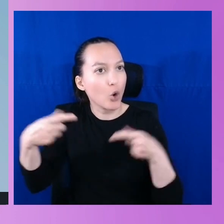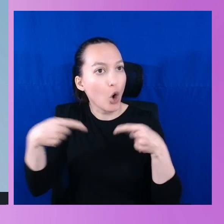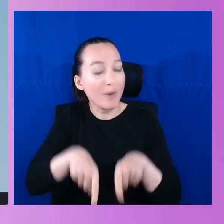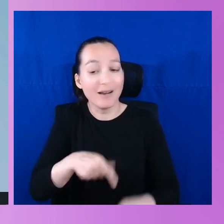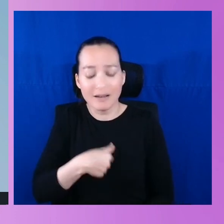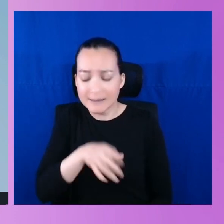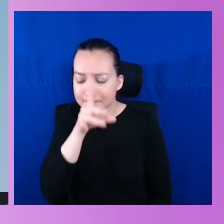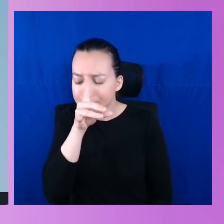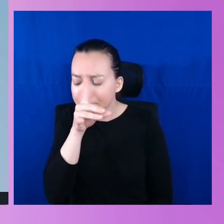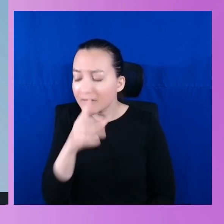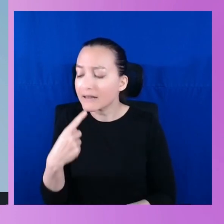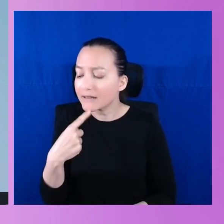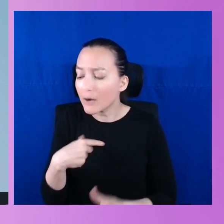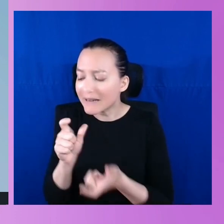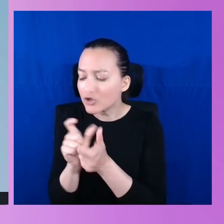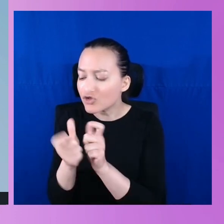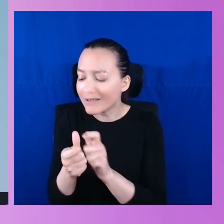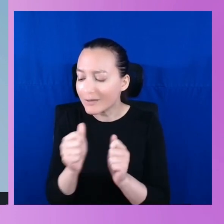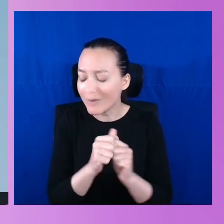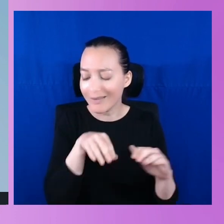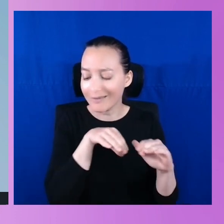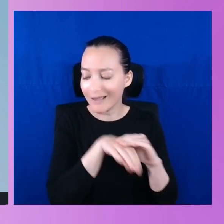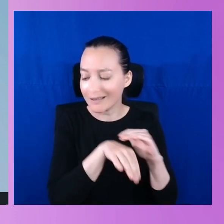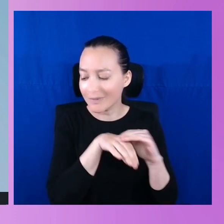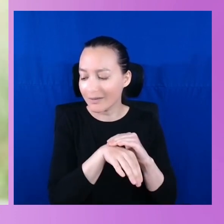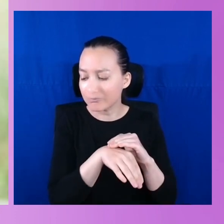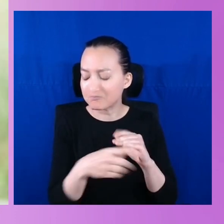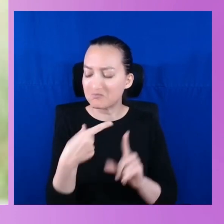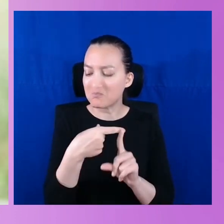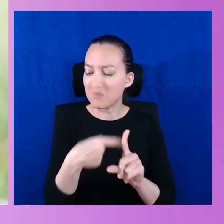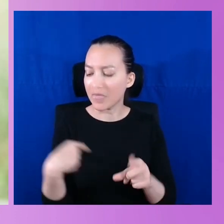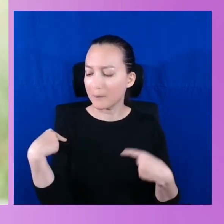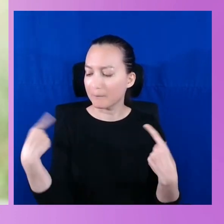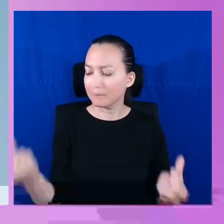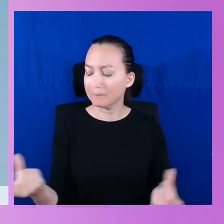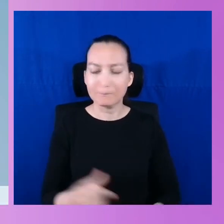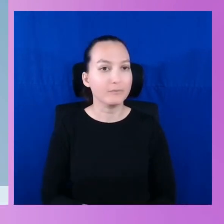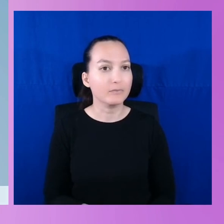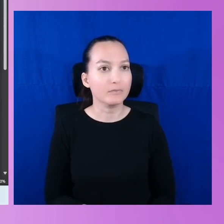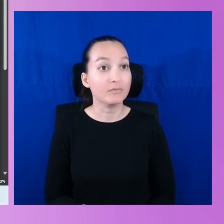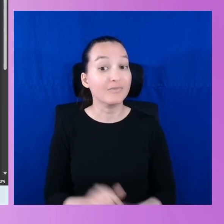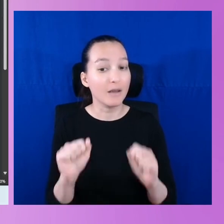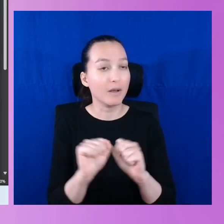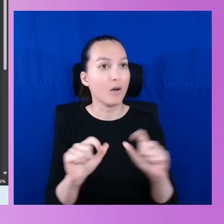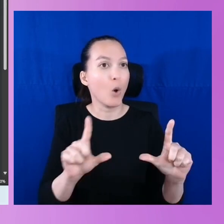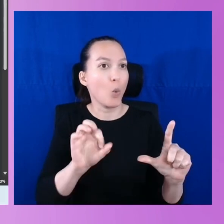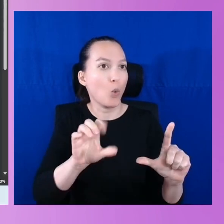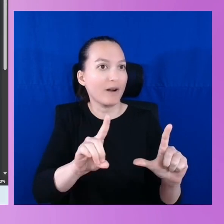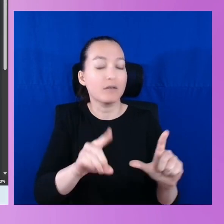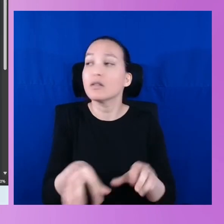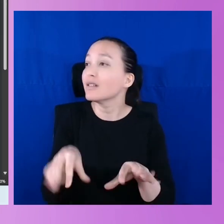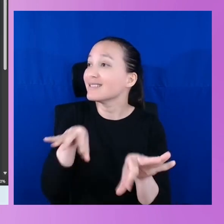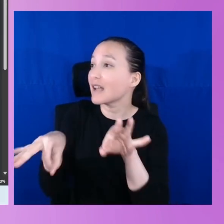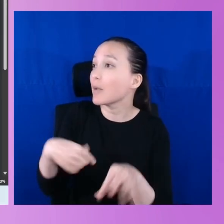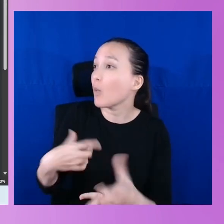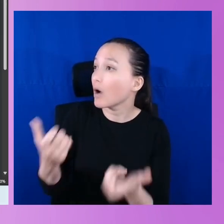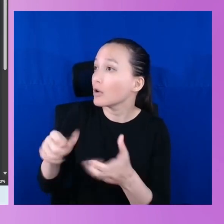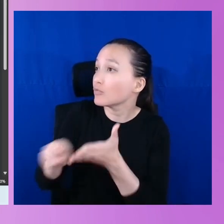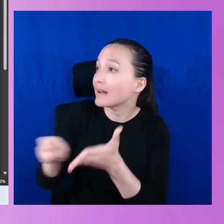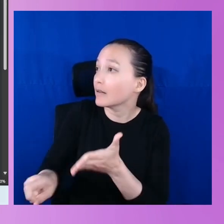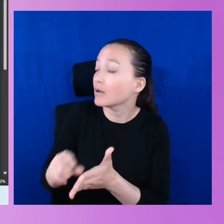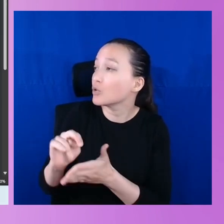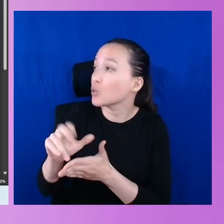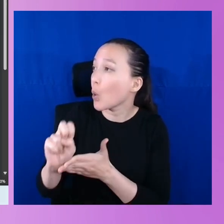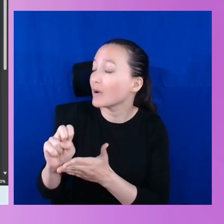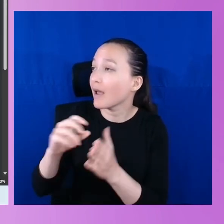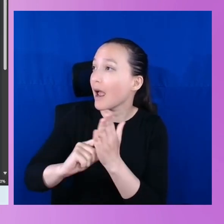the changes in accessibility for the past month. I'm going to launch Word. Describe what you'd like to write, including notes or an outline, and